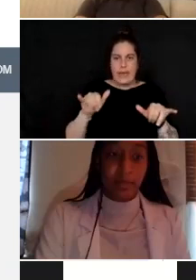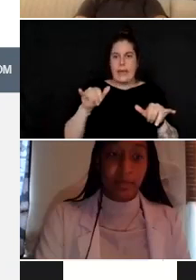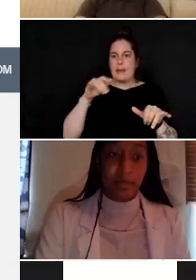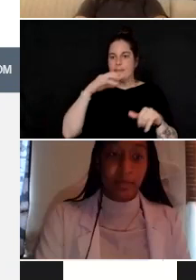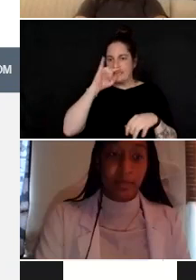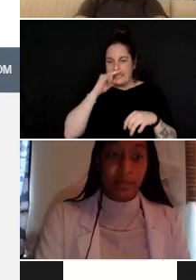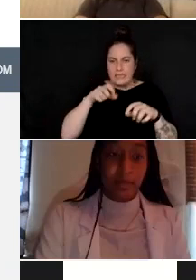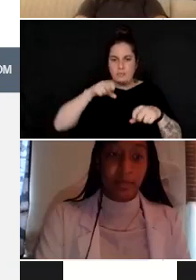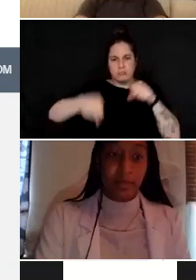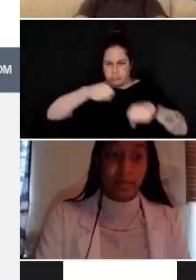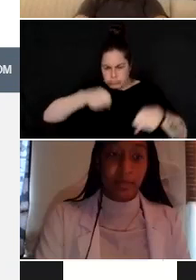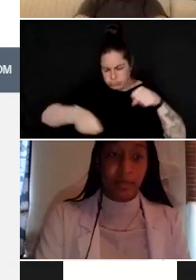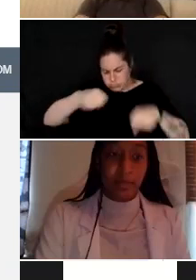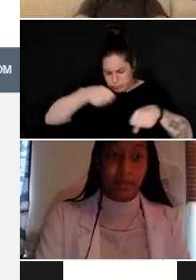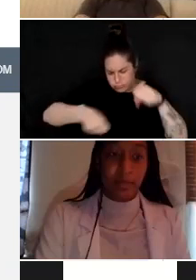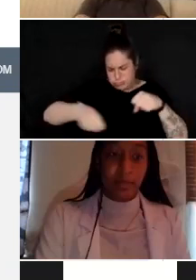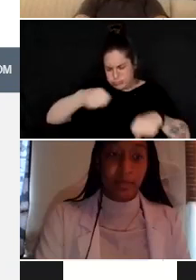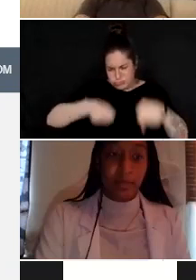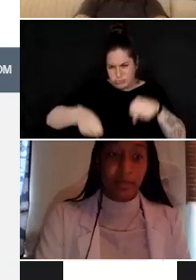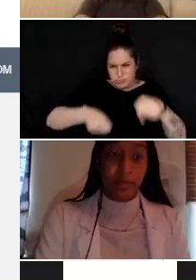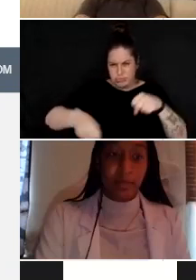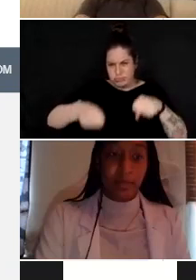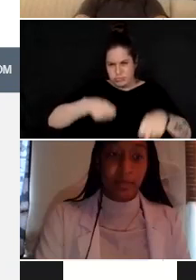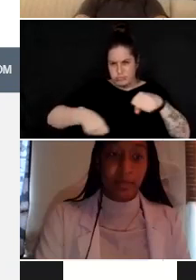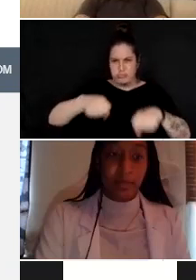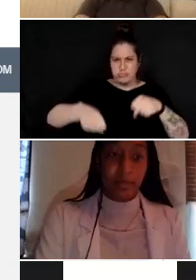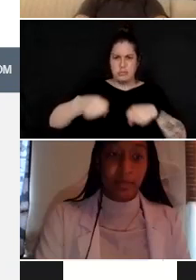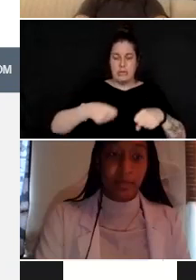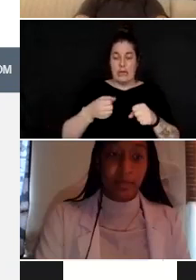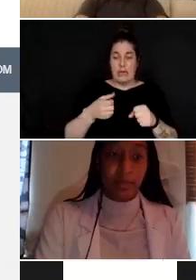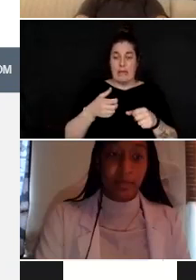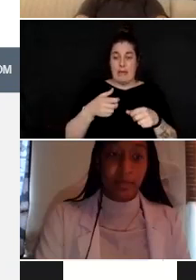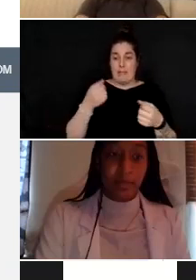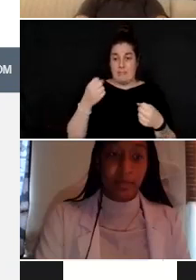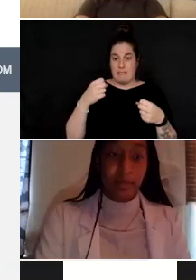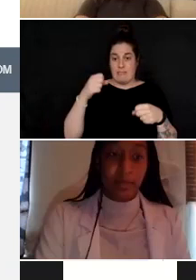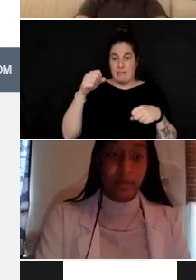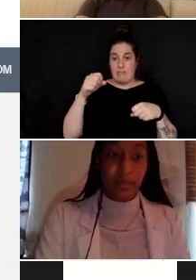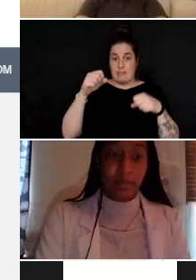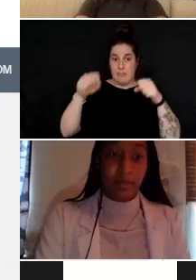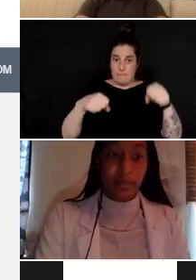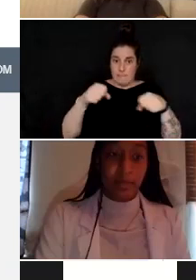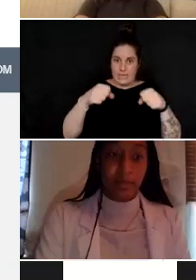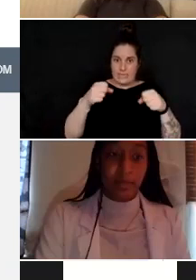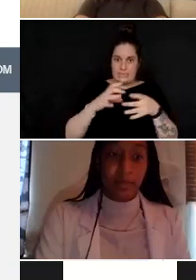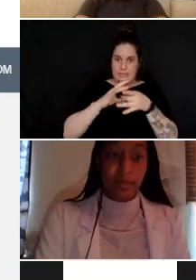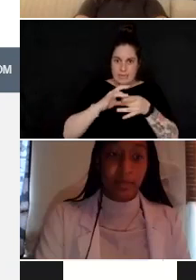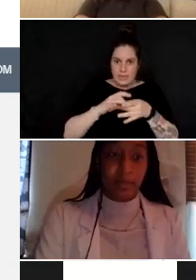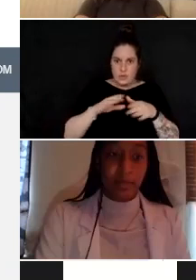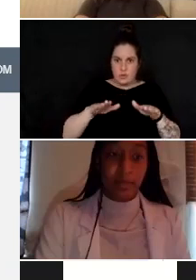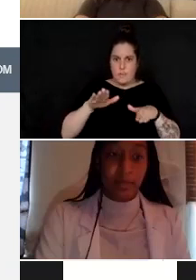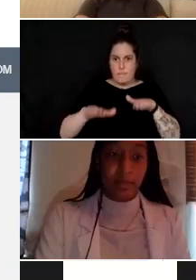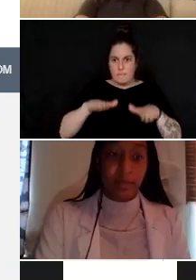paddling the bike, that bike is attached to a set of paddles that turn in